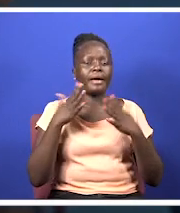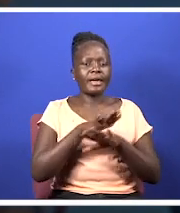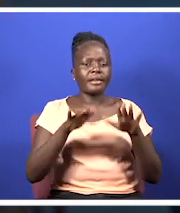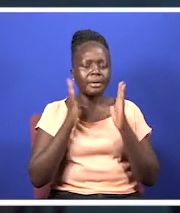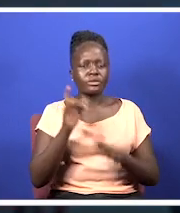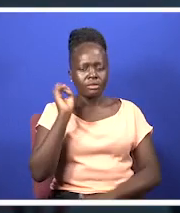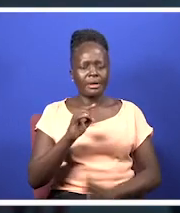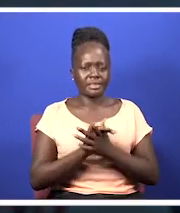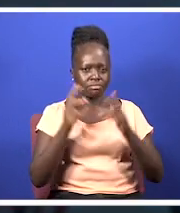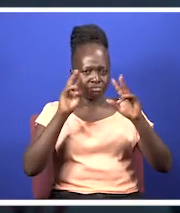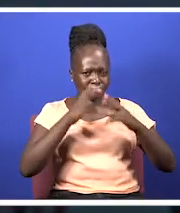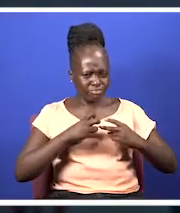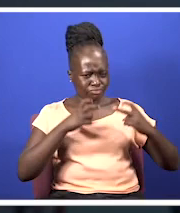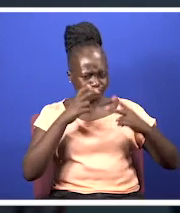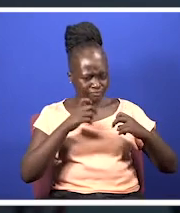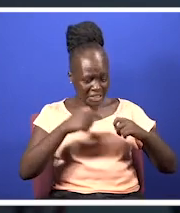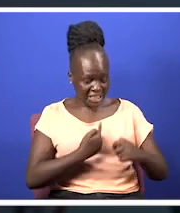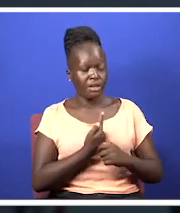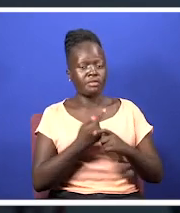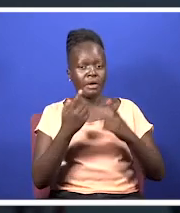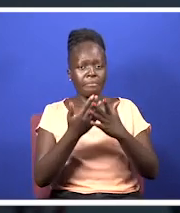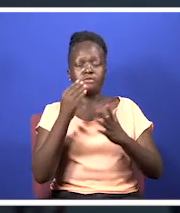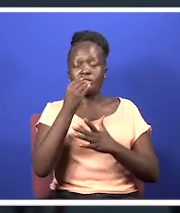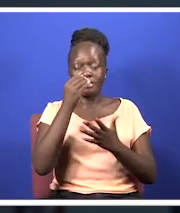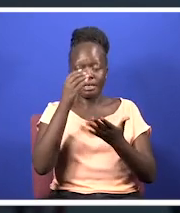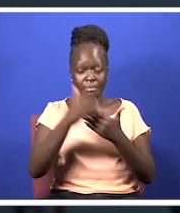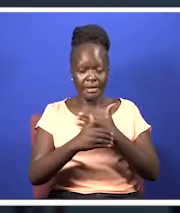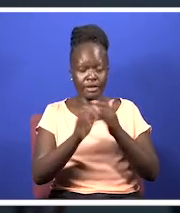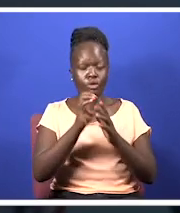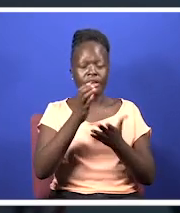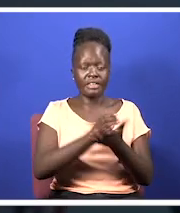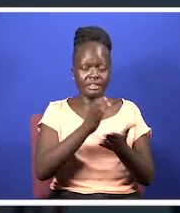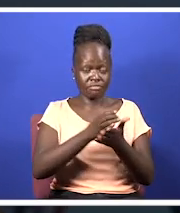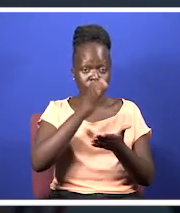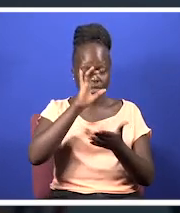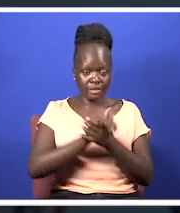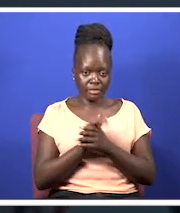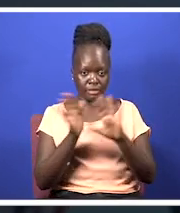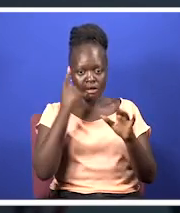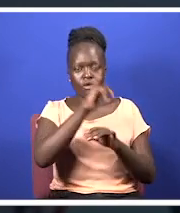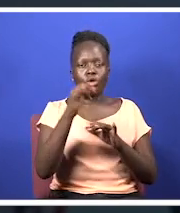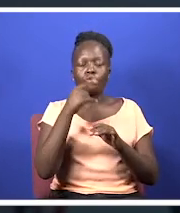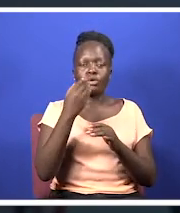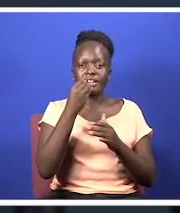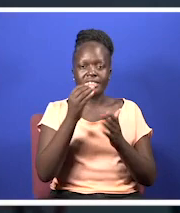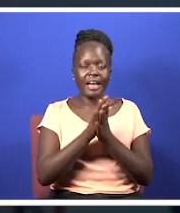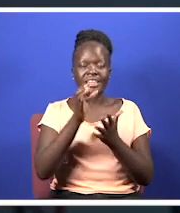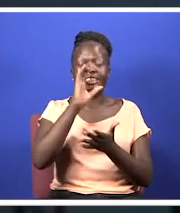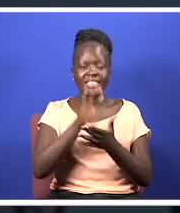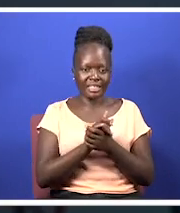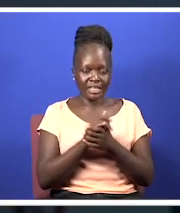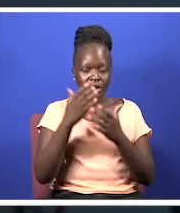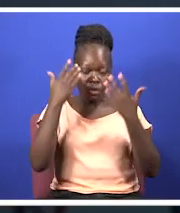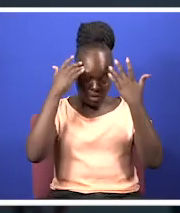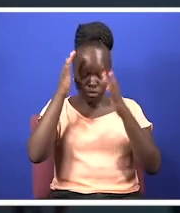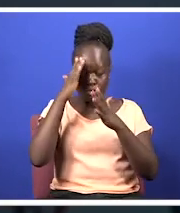to examine themselves before they eat the bread and drink from the cup. For those who eat and drink without discerning